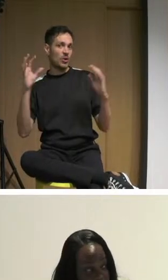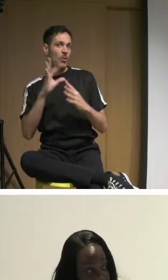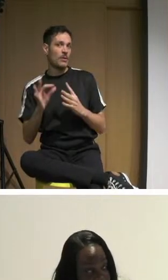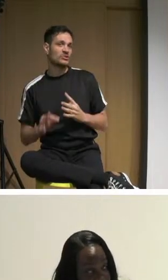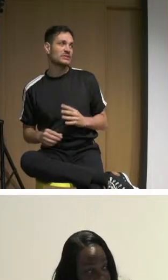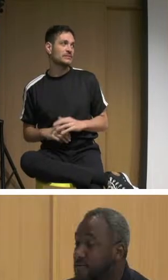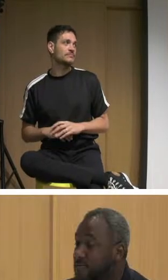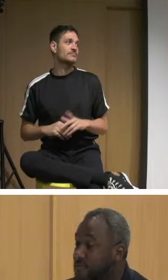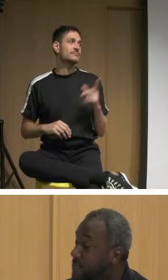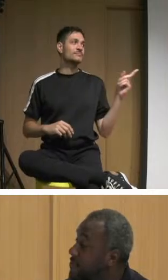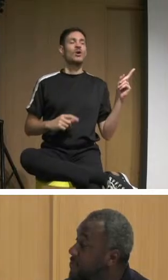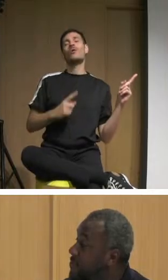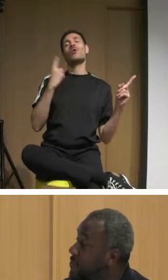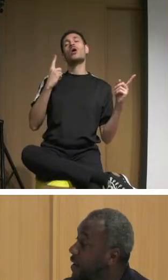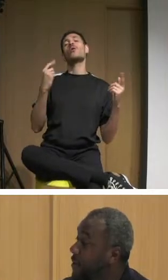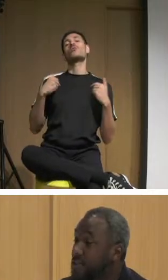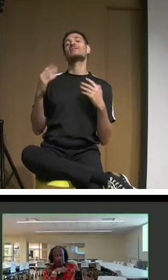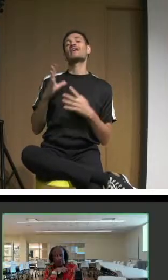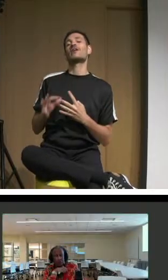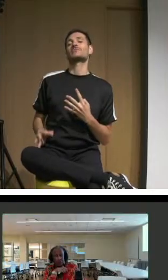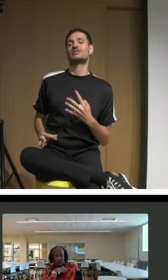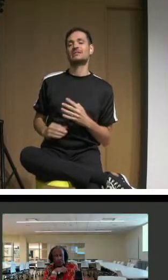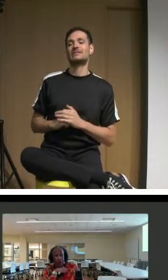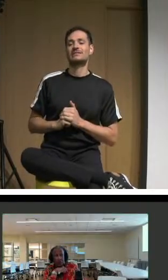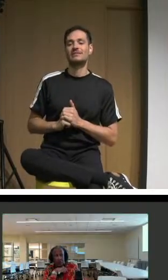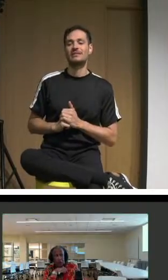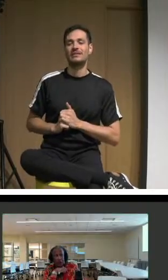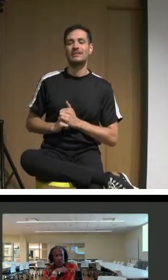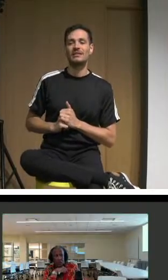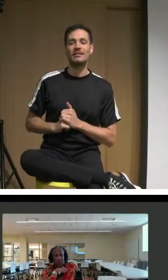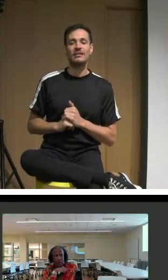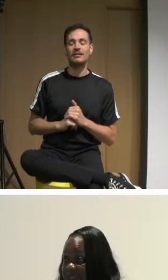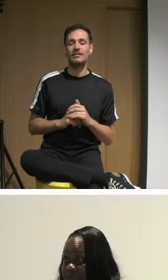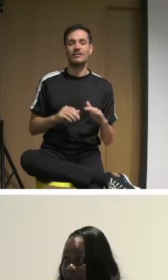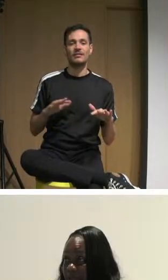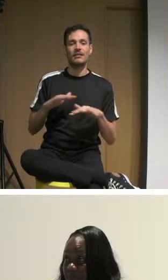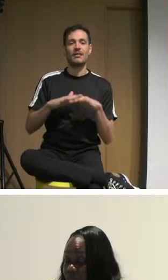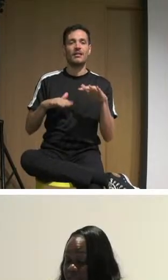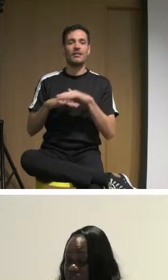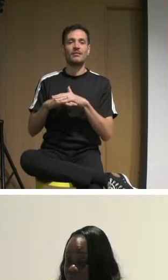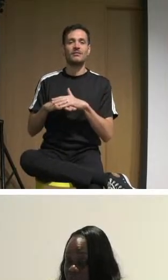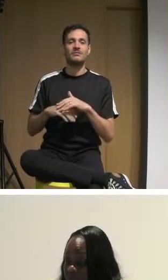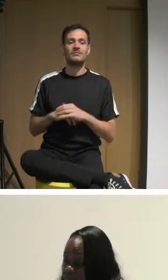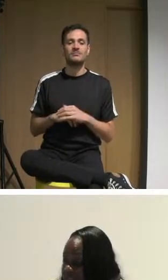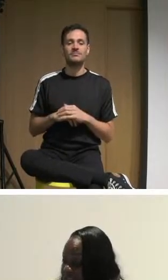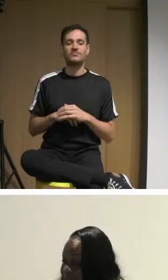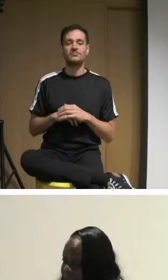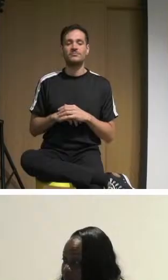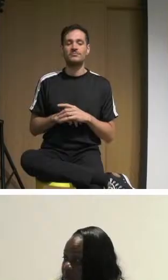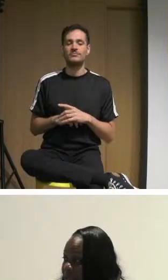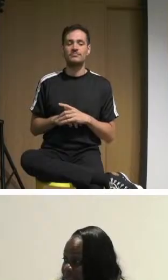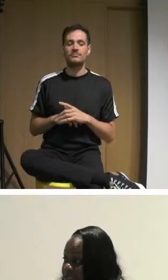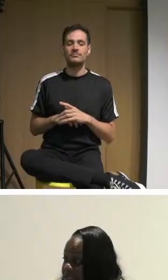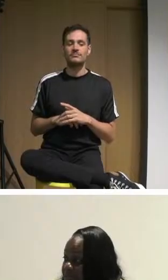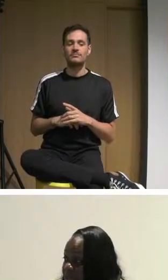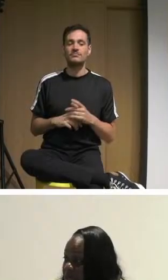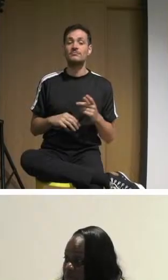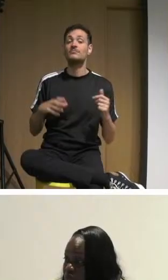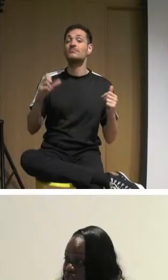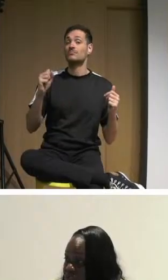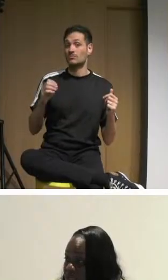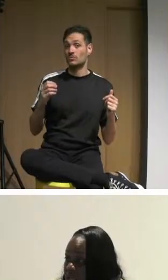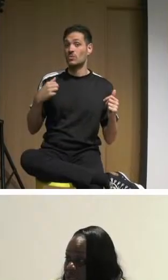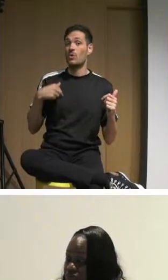always have options. Well, no, I don't think I we mean, do. so I respectfully So say. is it that, I just want to hear this, is it that we're asking to